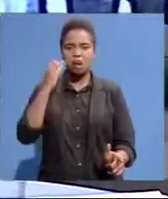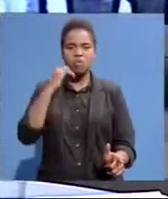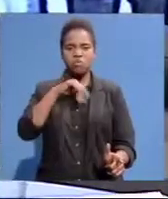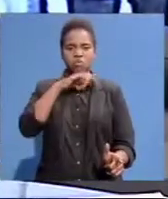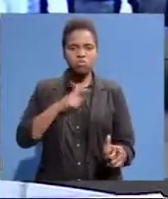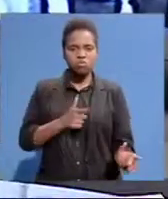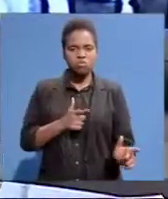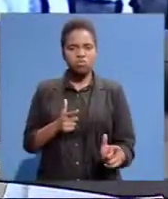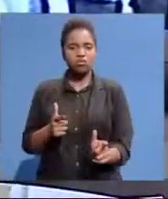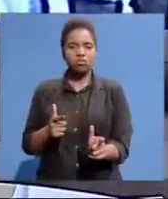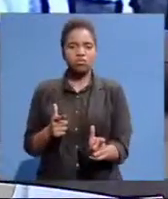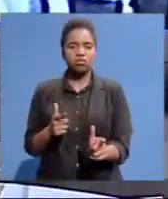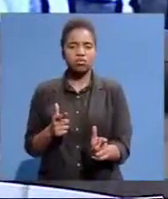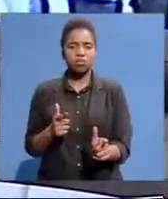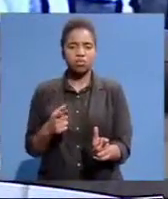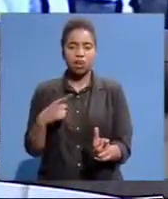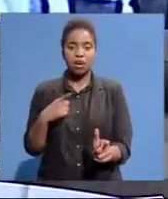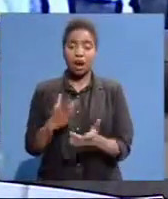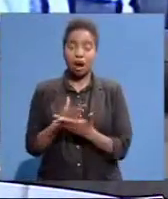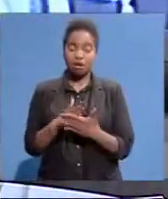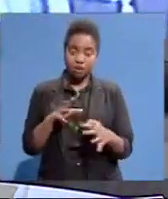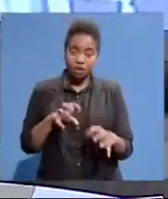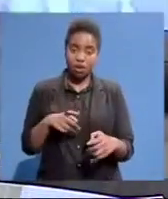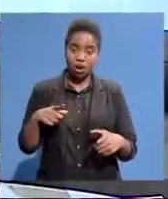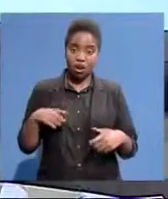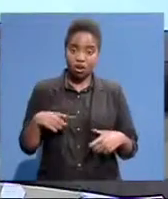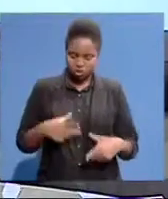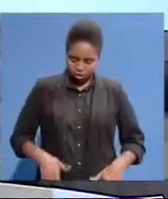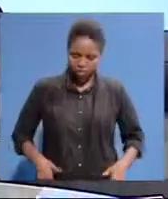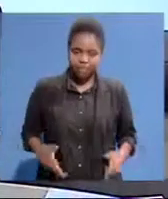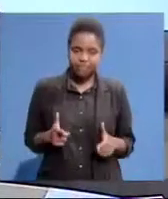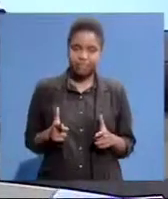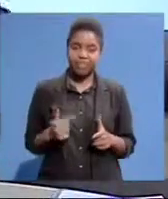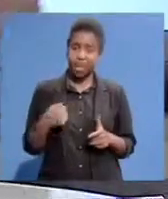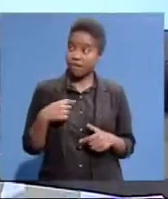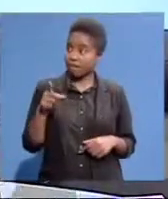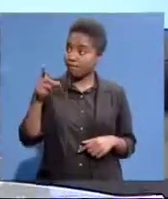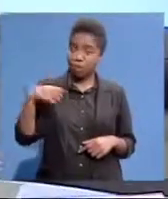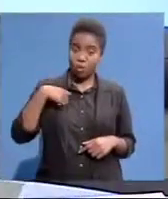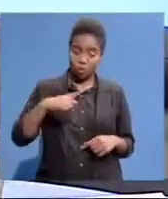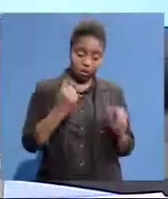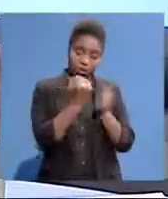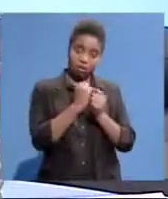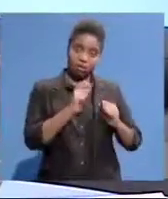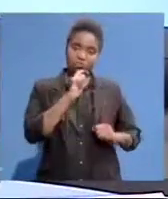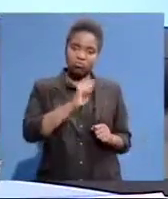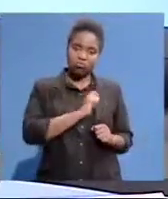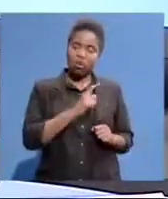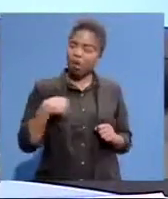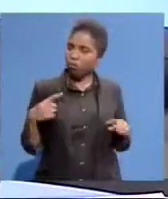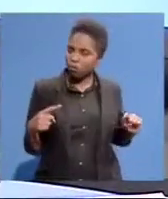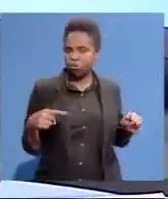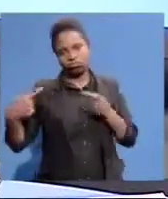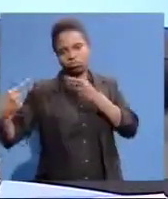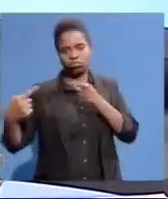those decisions. People were forced to make those decisions that the only way we can relieve ourselves of this is either we